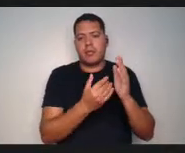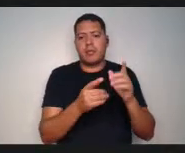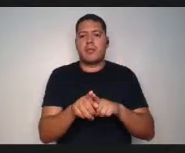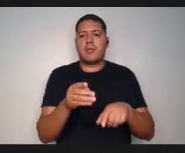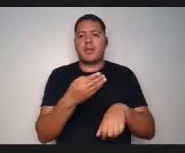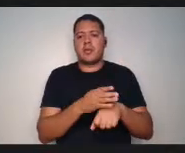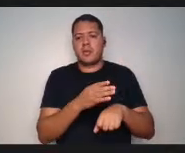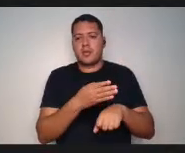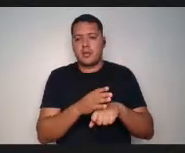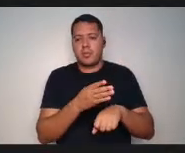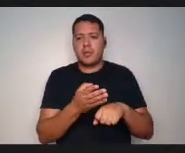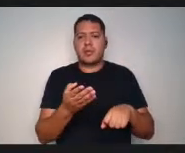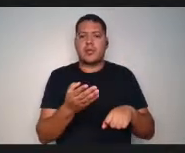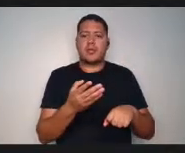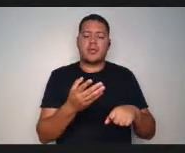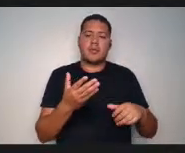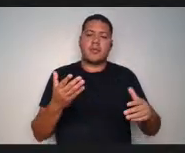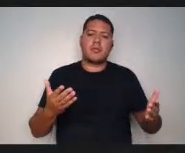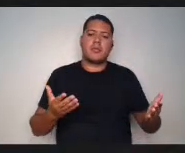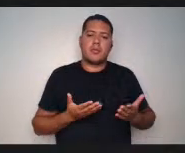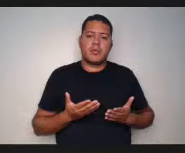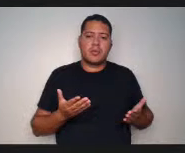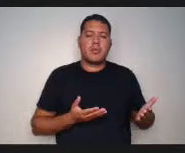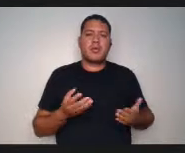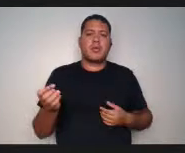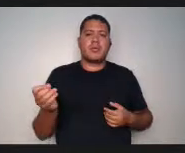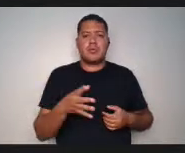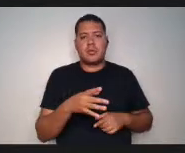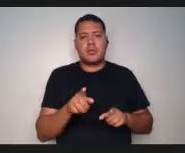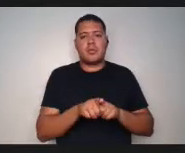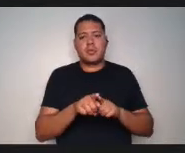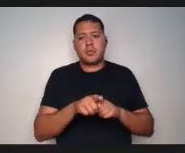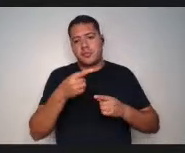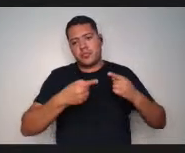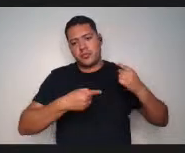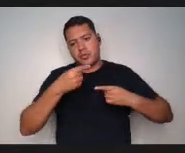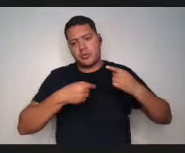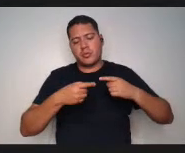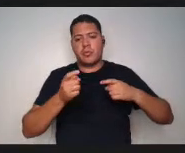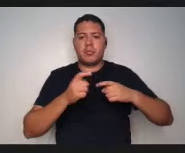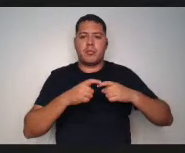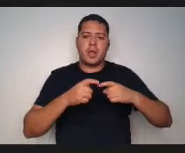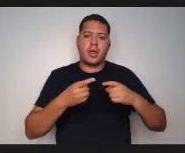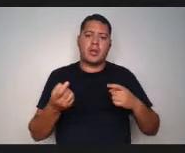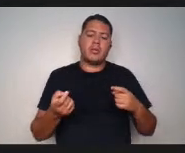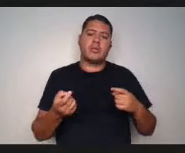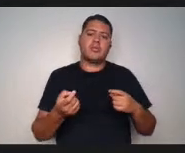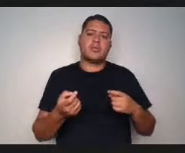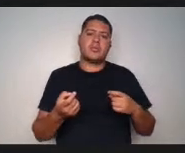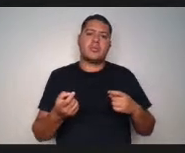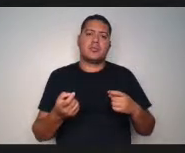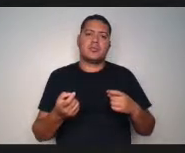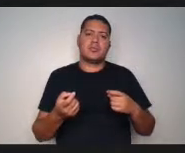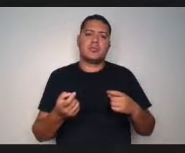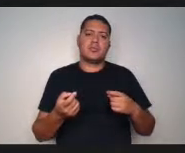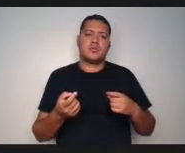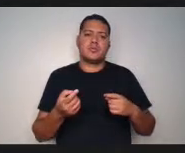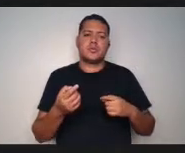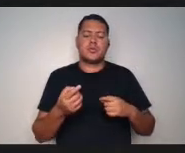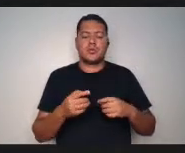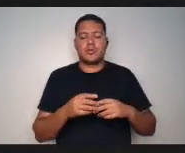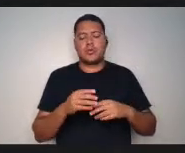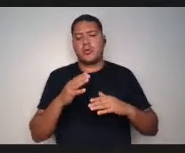work that's taken for granted, which was a major concern. After 3 years of implementing this